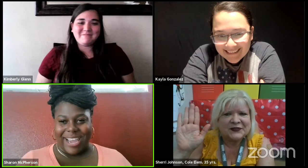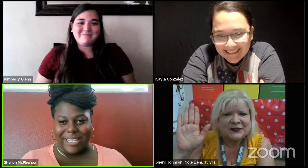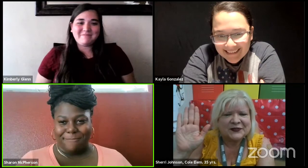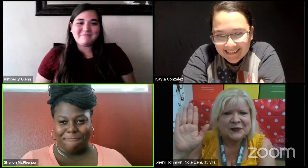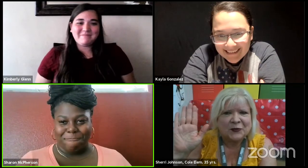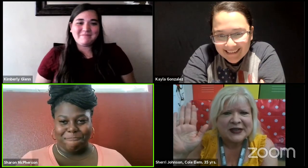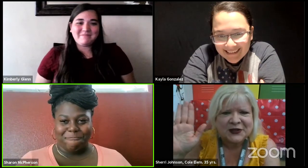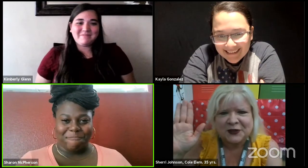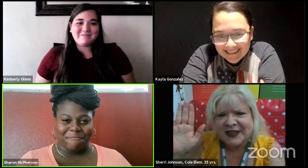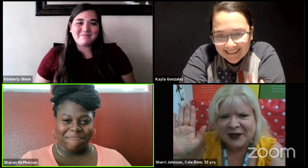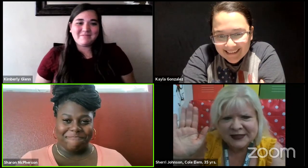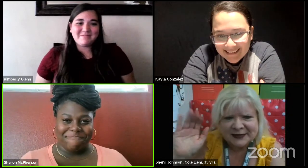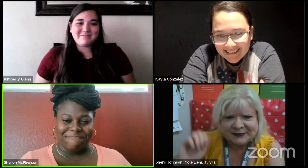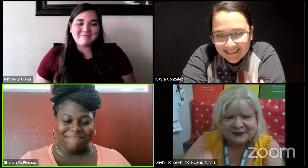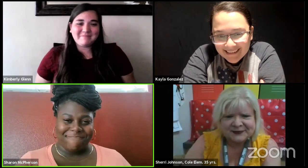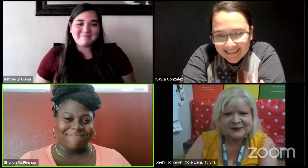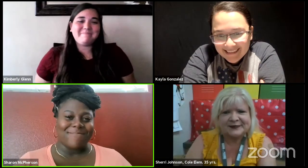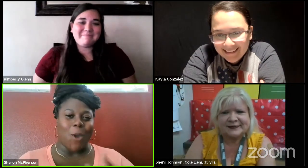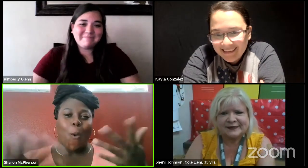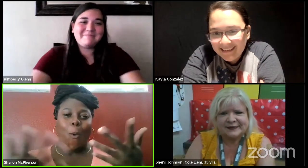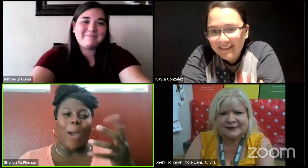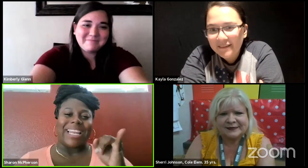Sherry, go ahead. What is Girl Scouts?